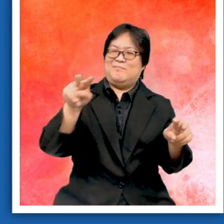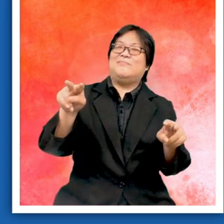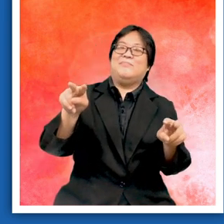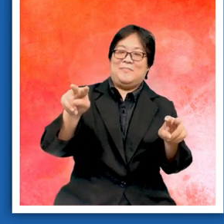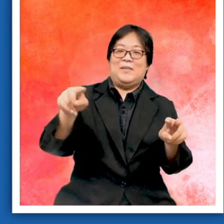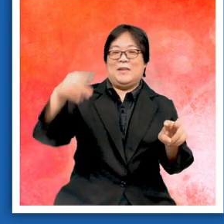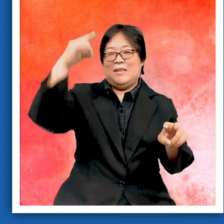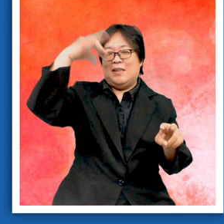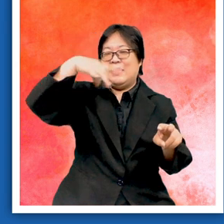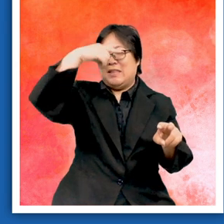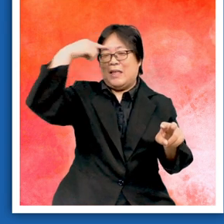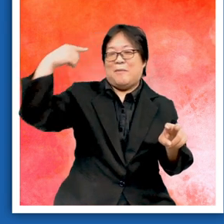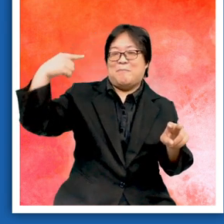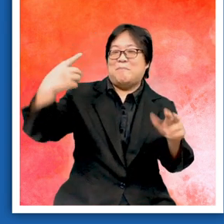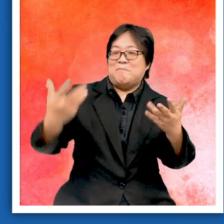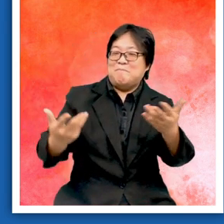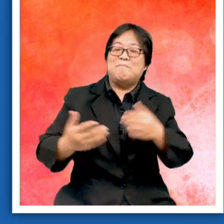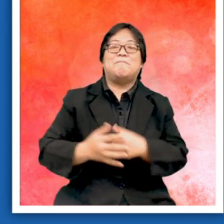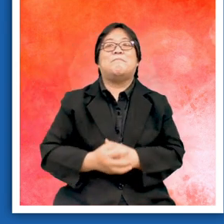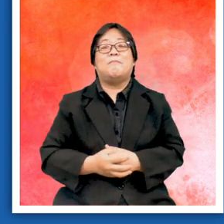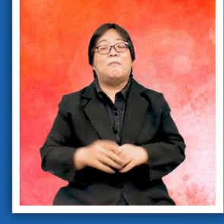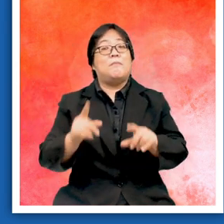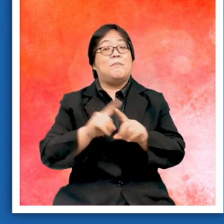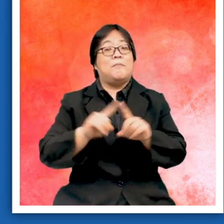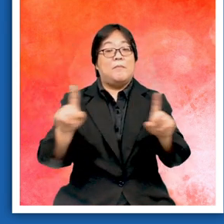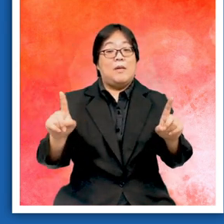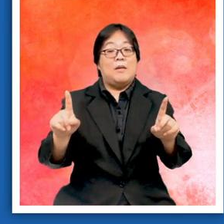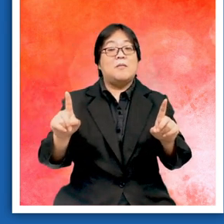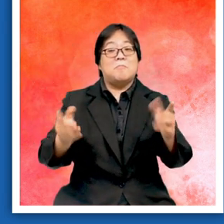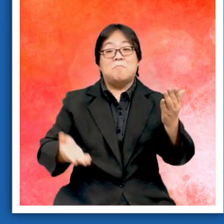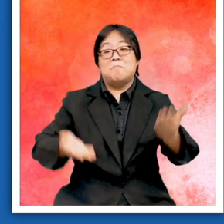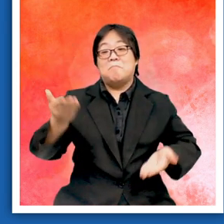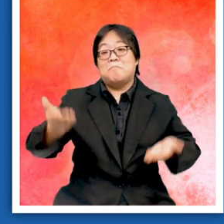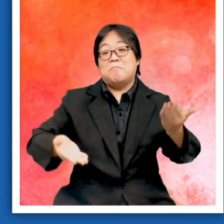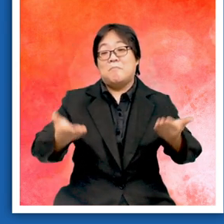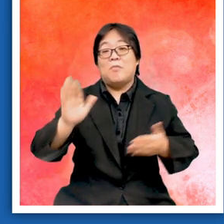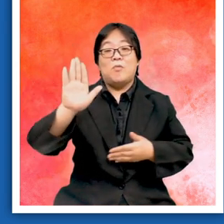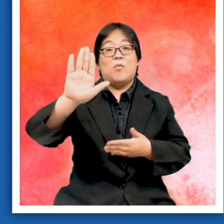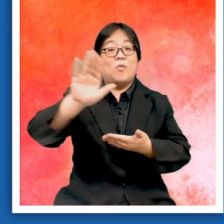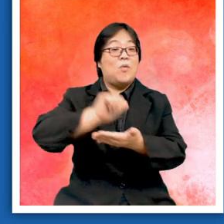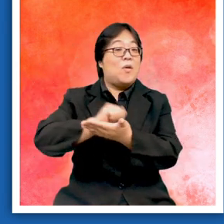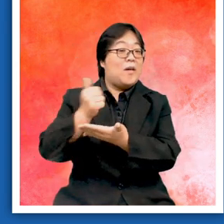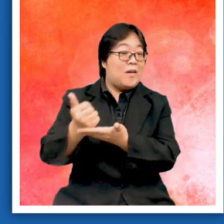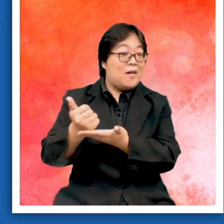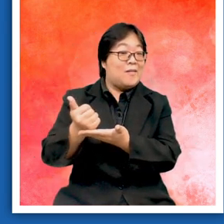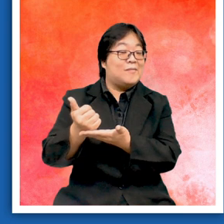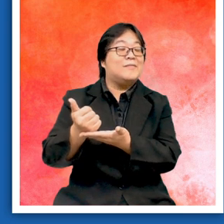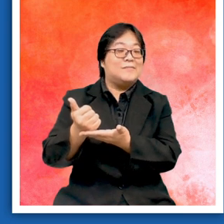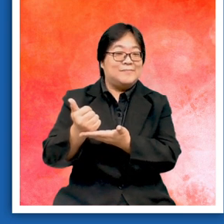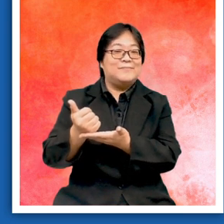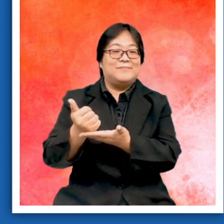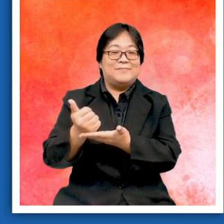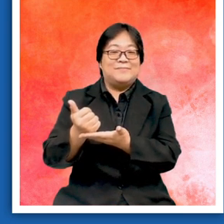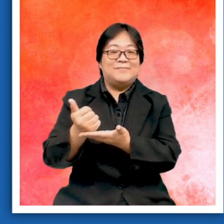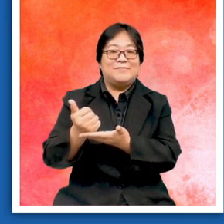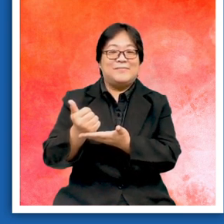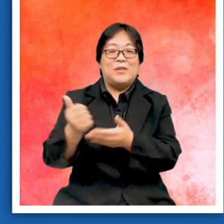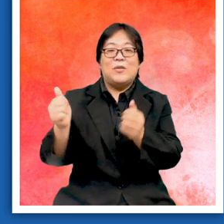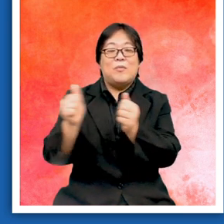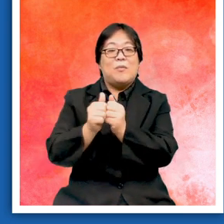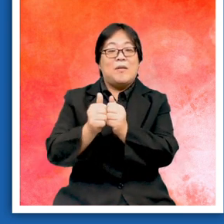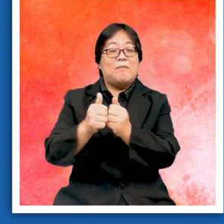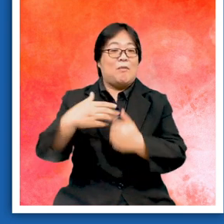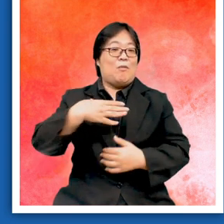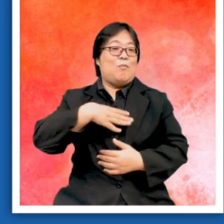it's black background. But most probably, your account would come with the light